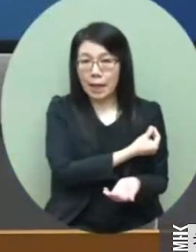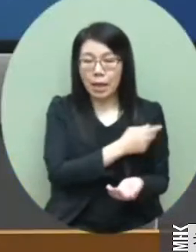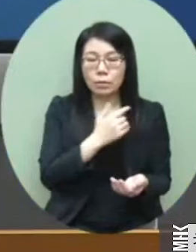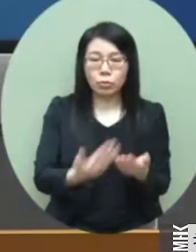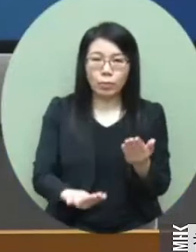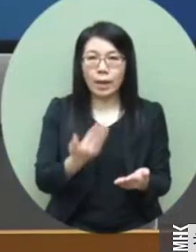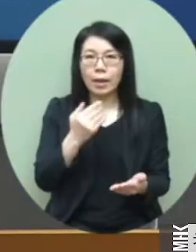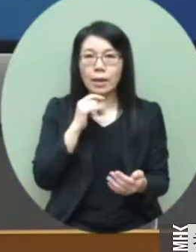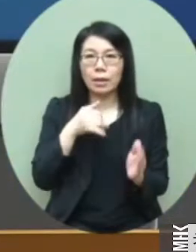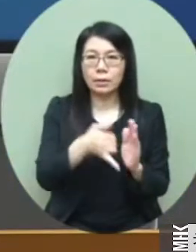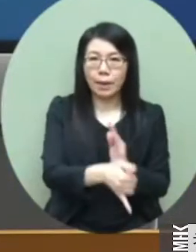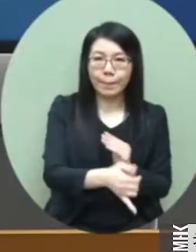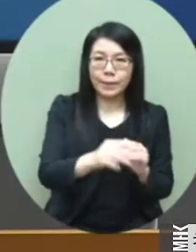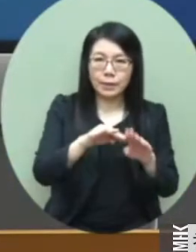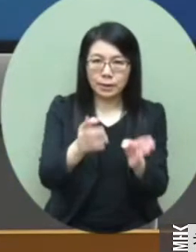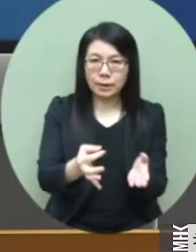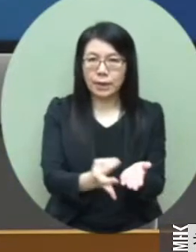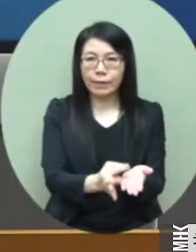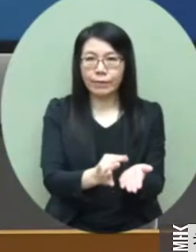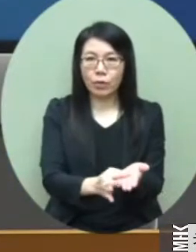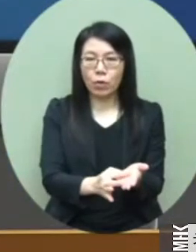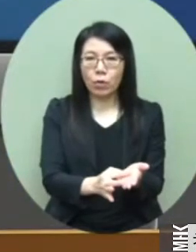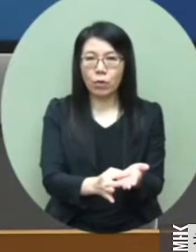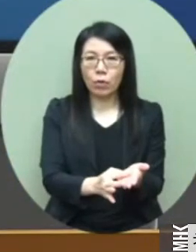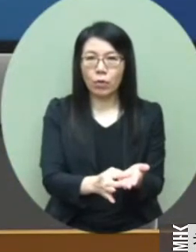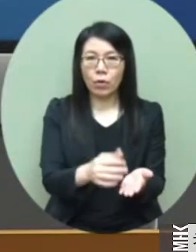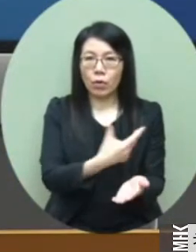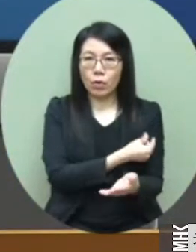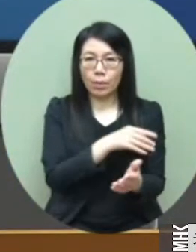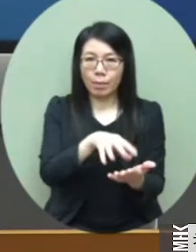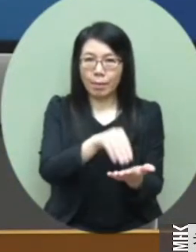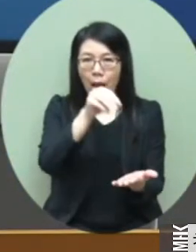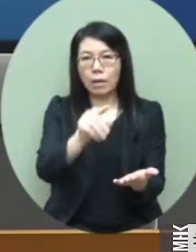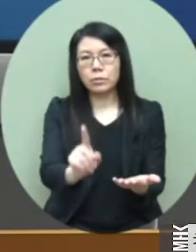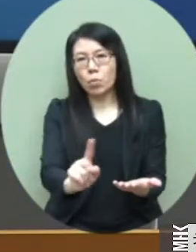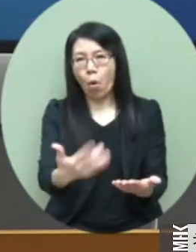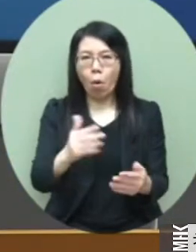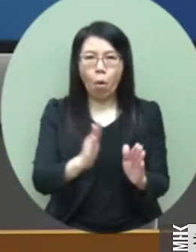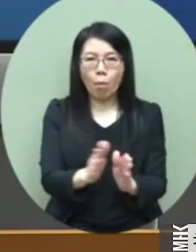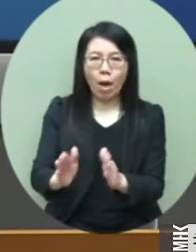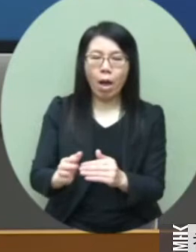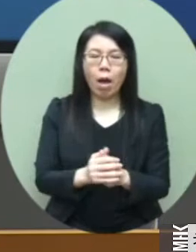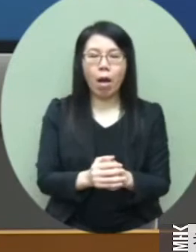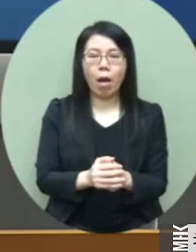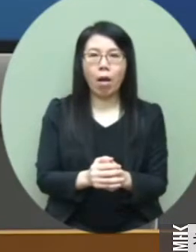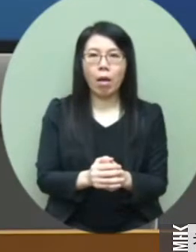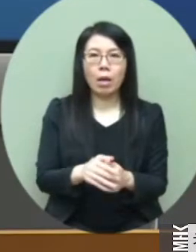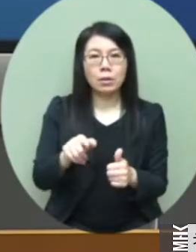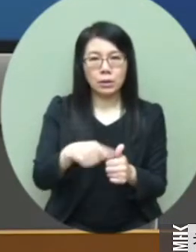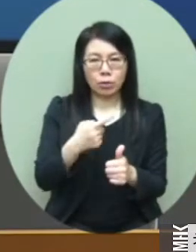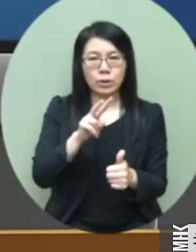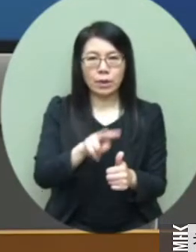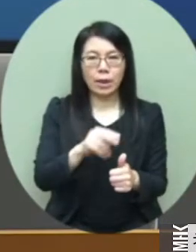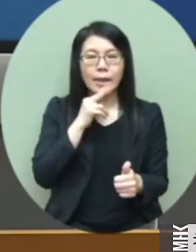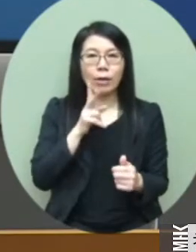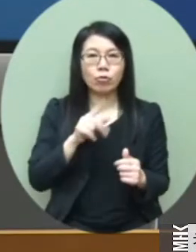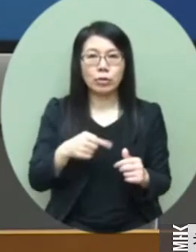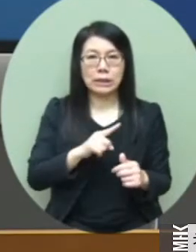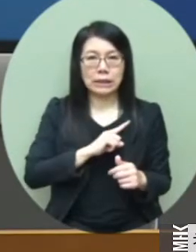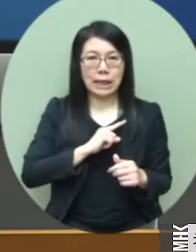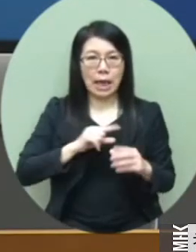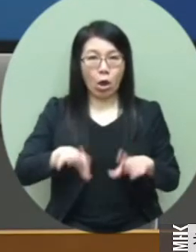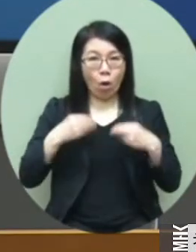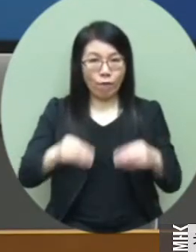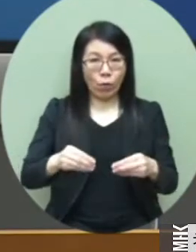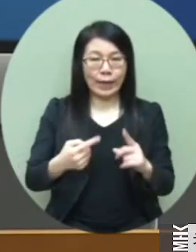vaccine pass. First of all, I think we can simply look at if you are a recovered patient or recovered person.